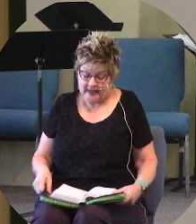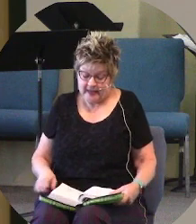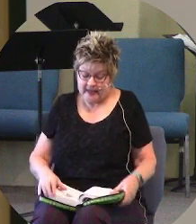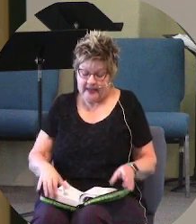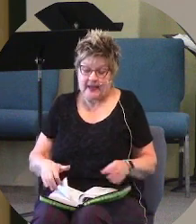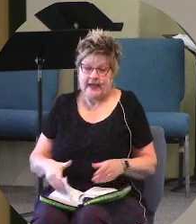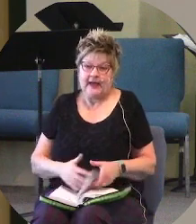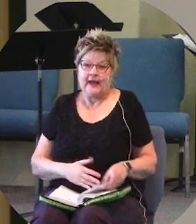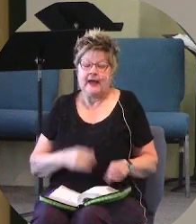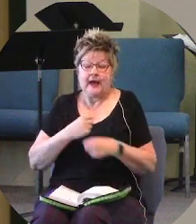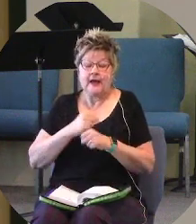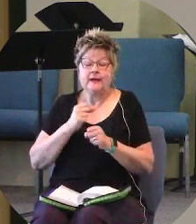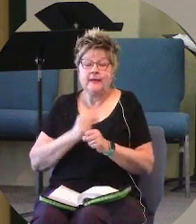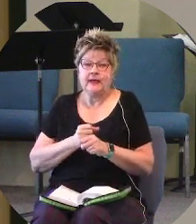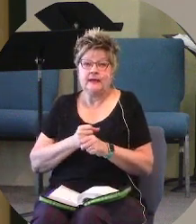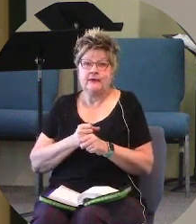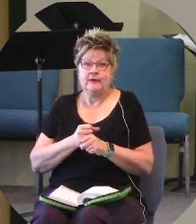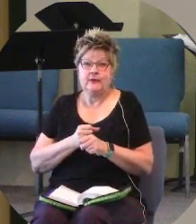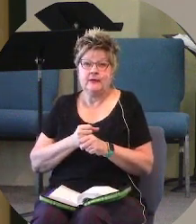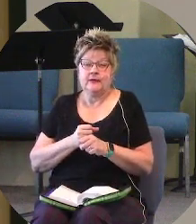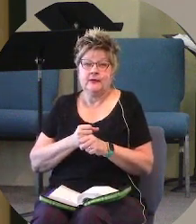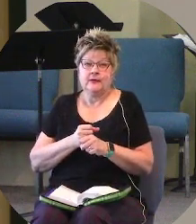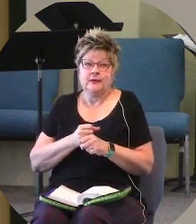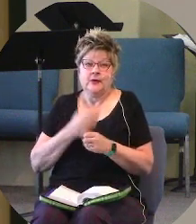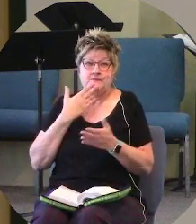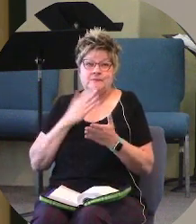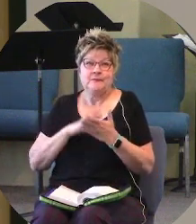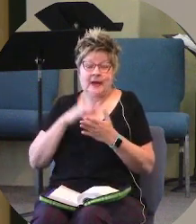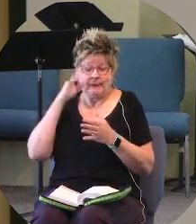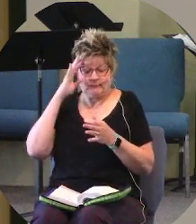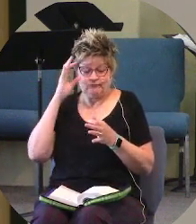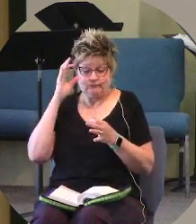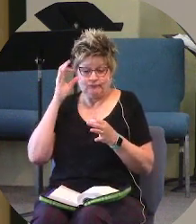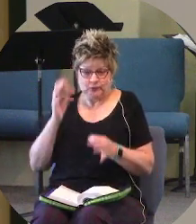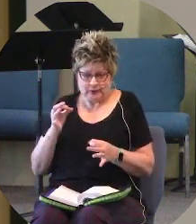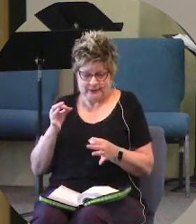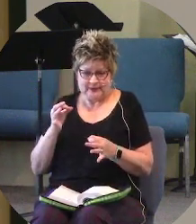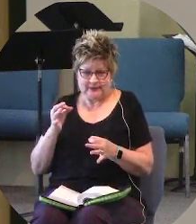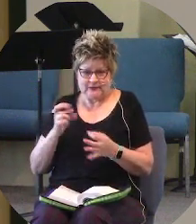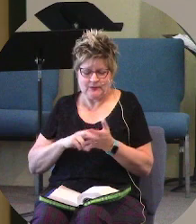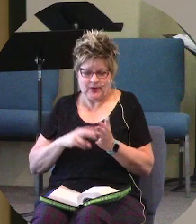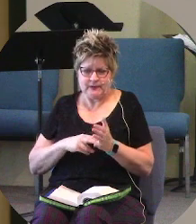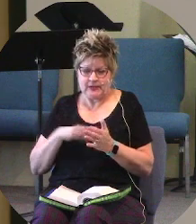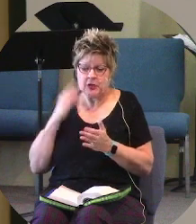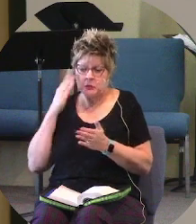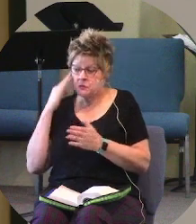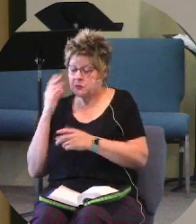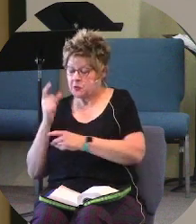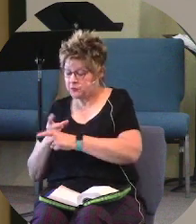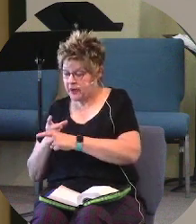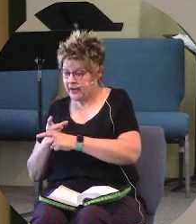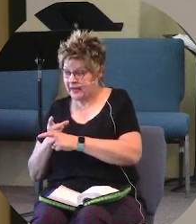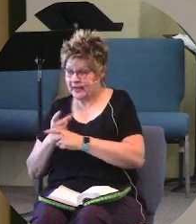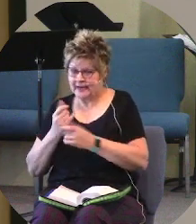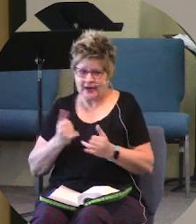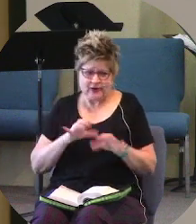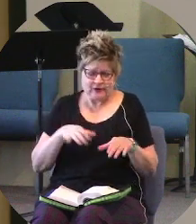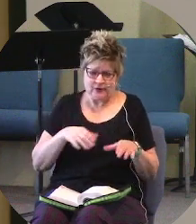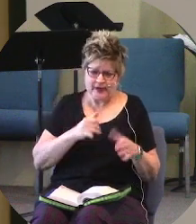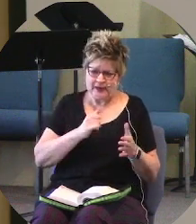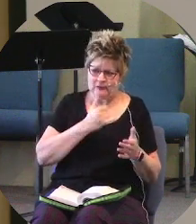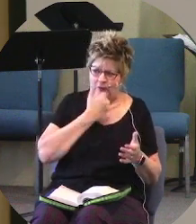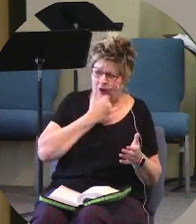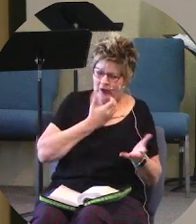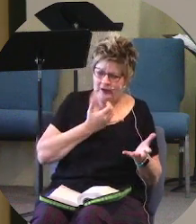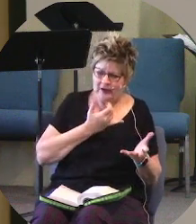I make conscious poor choices. You ever done that? You know what the right thing is, and all of a sudden you're doing the wrong thing? And it's not like,